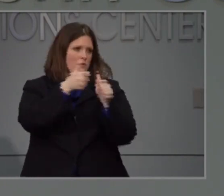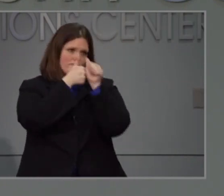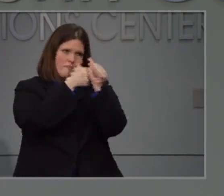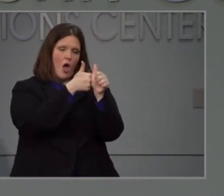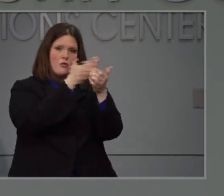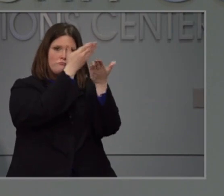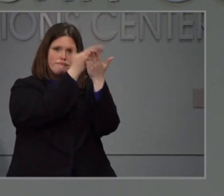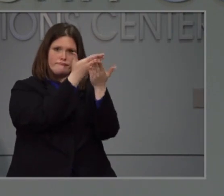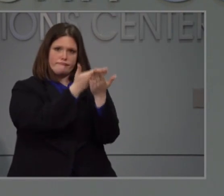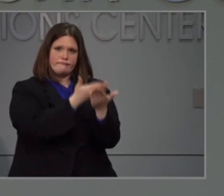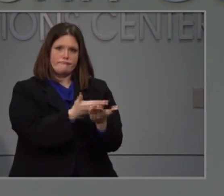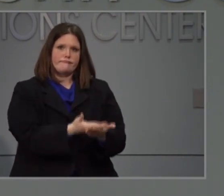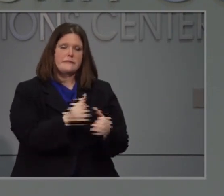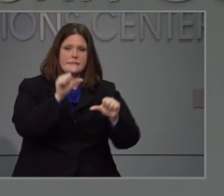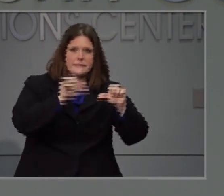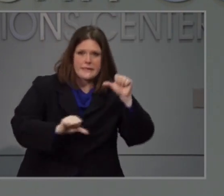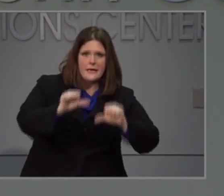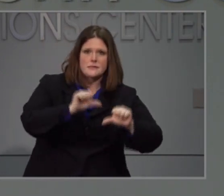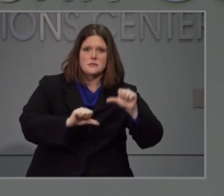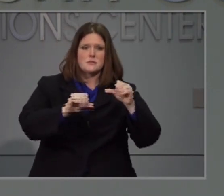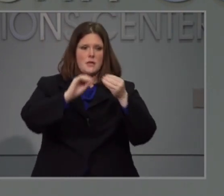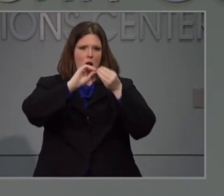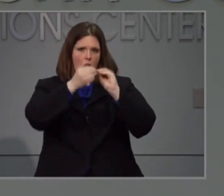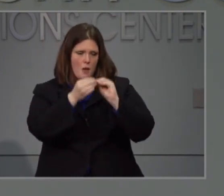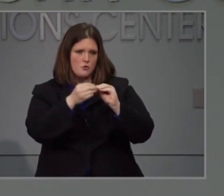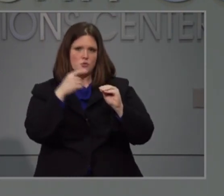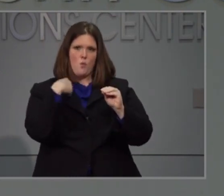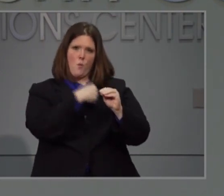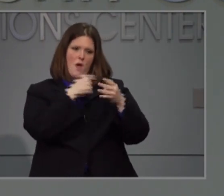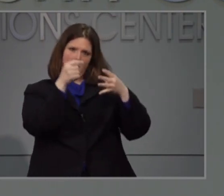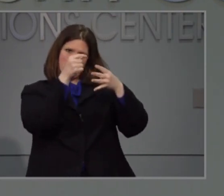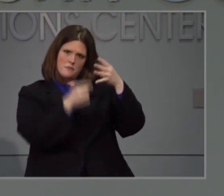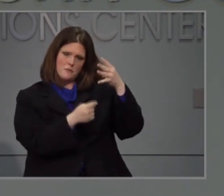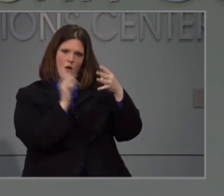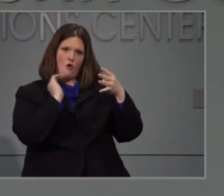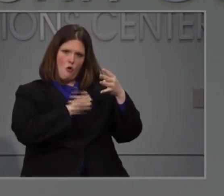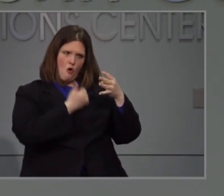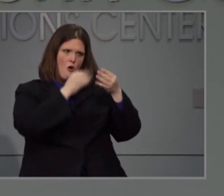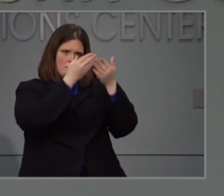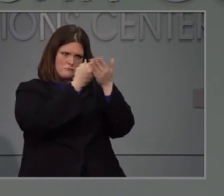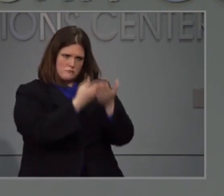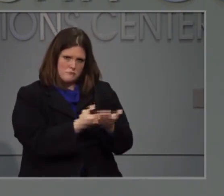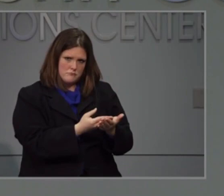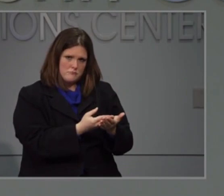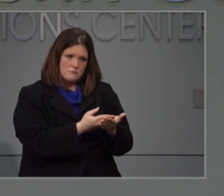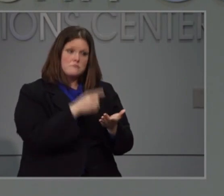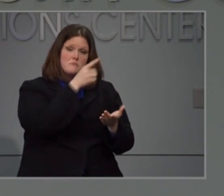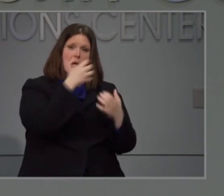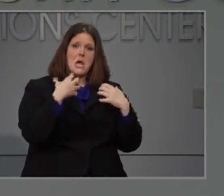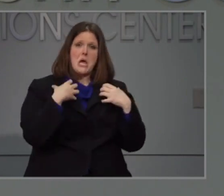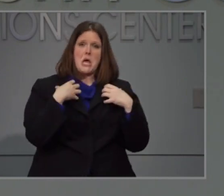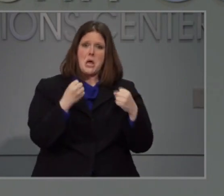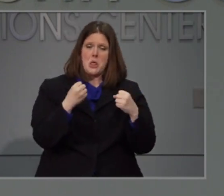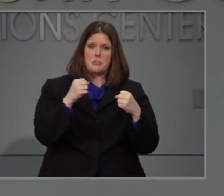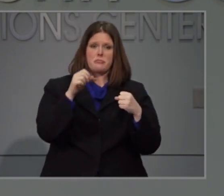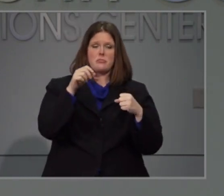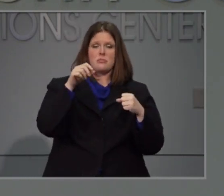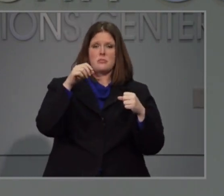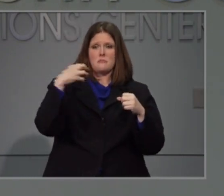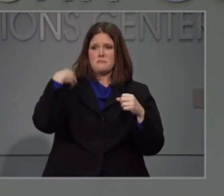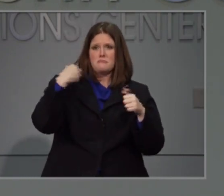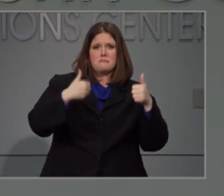and the facts, and the determinants that we have set forth. Health officials are